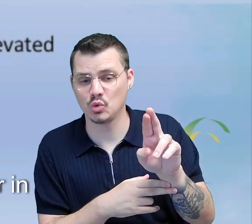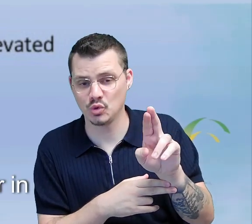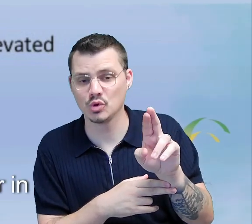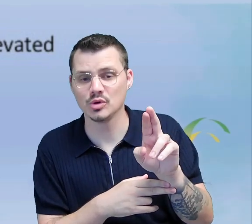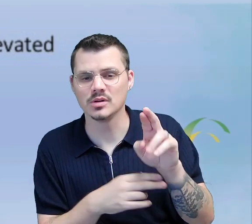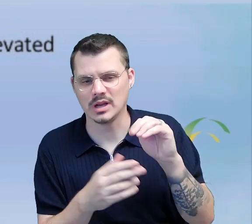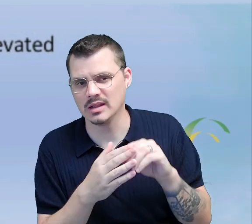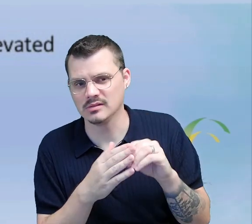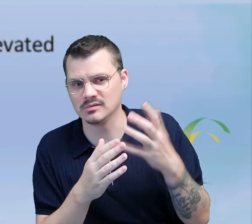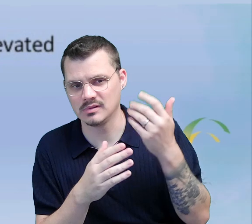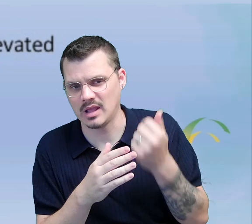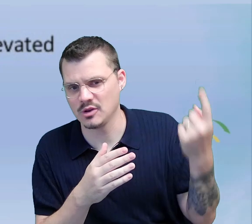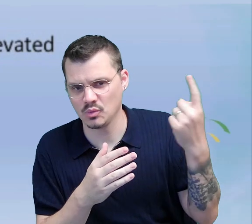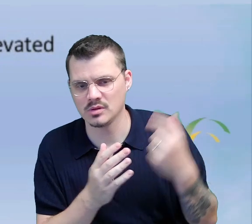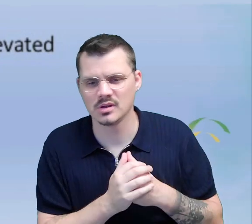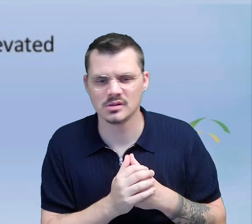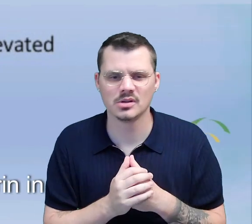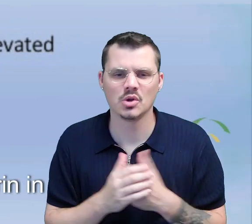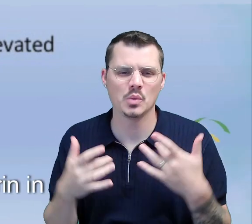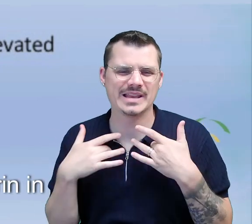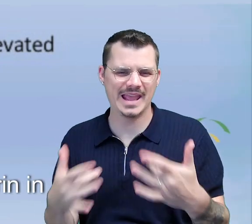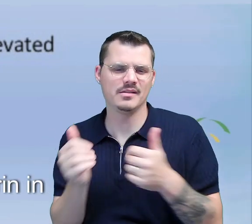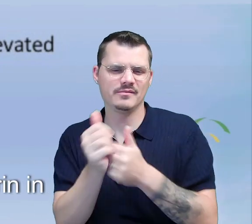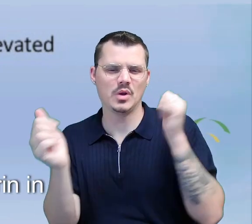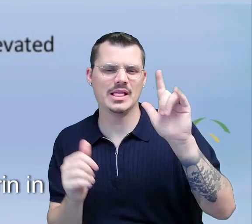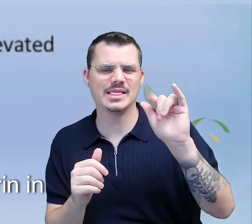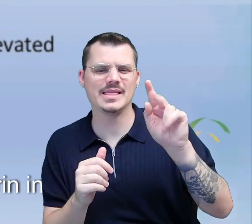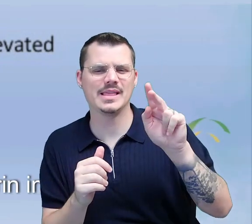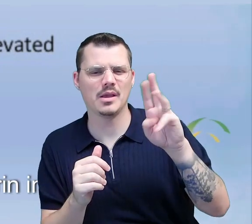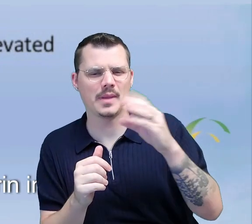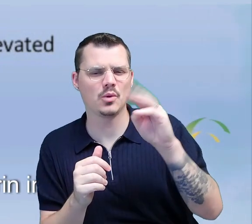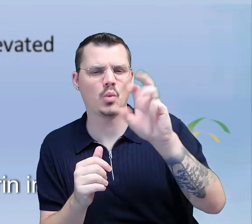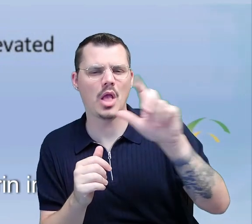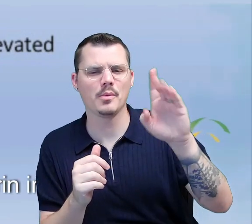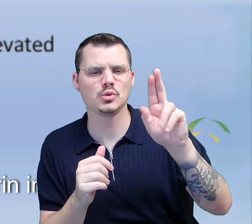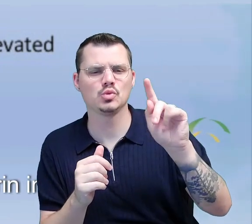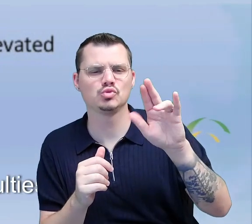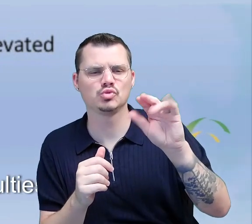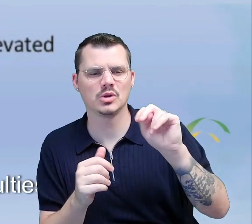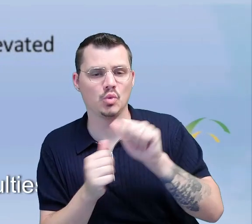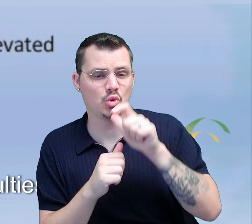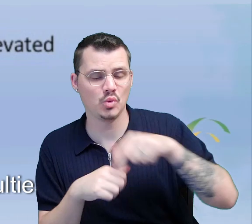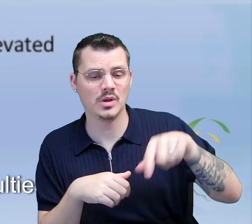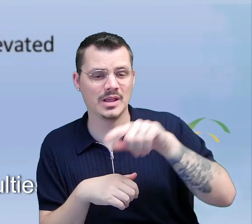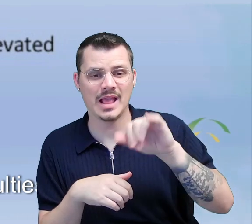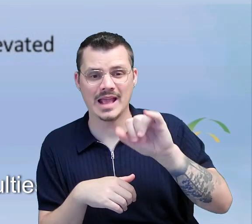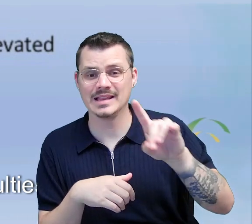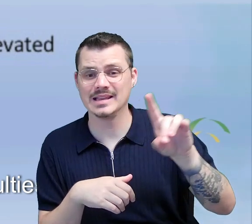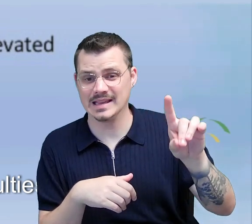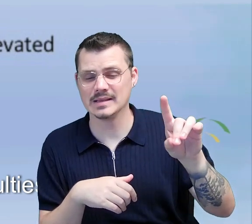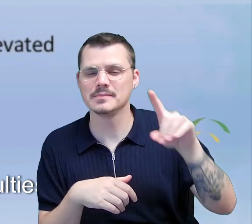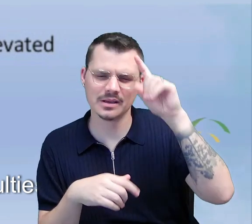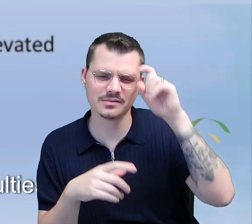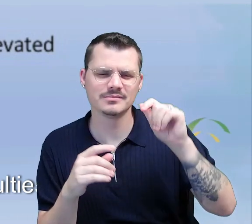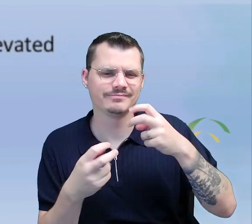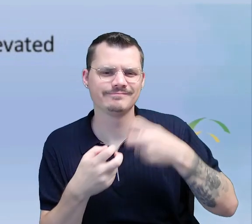disorder in pretty much anybody. We tend to avoid lithium and Wellbutrin in people with IDD because of